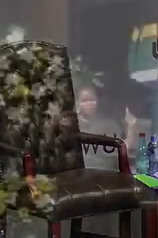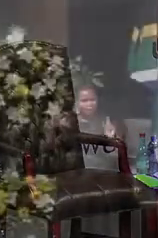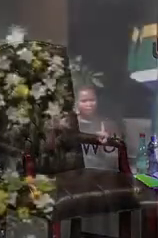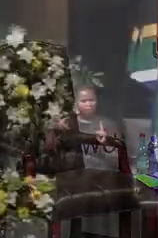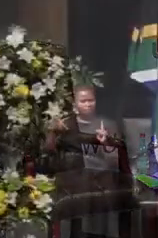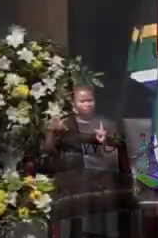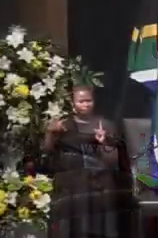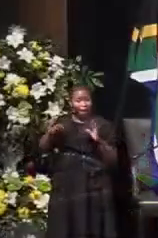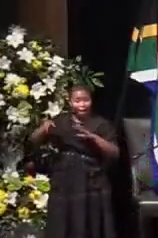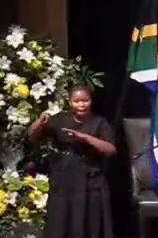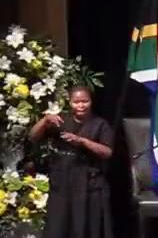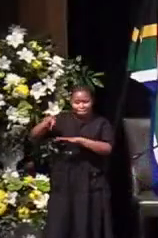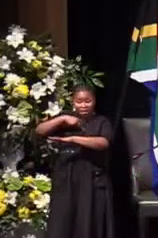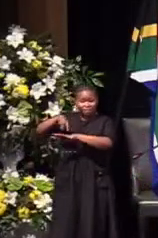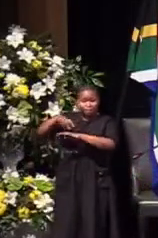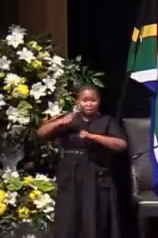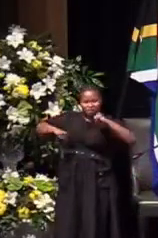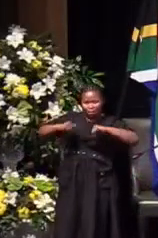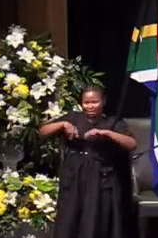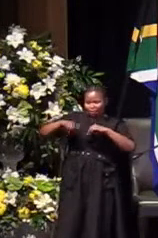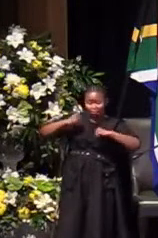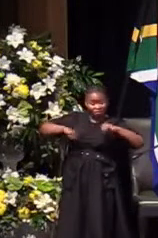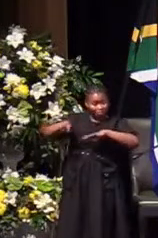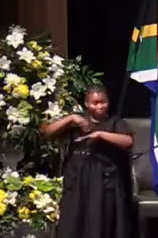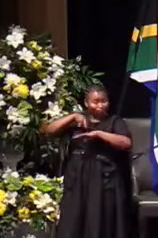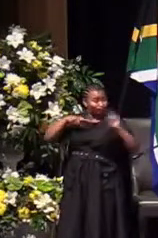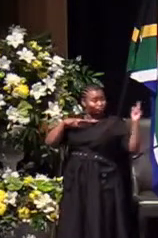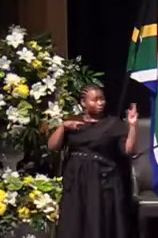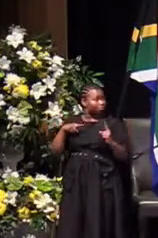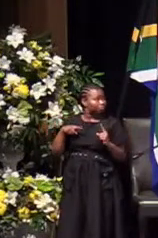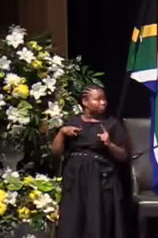come performance please come